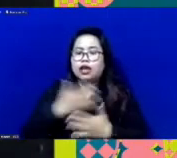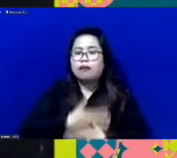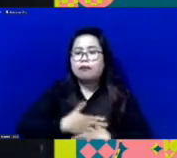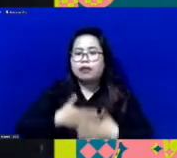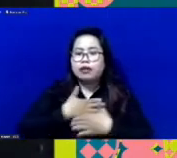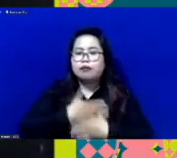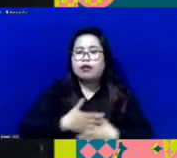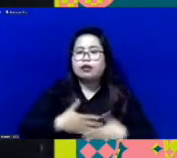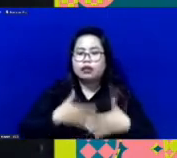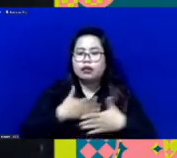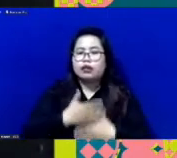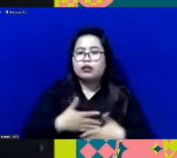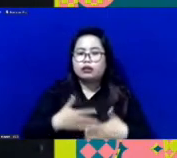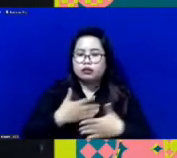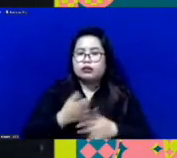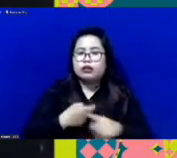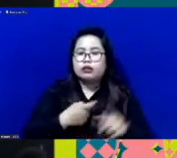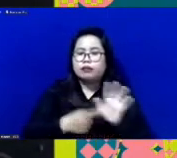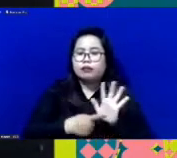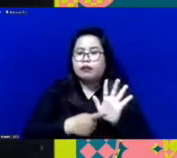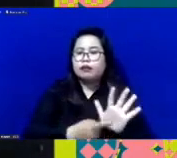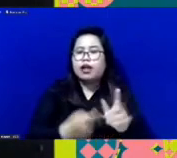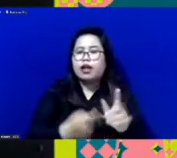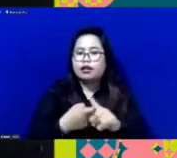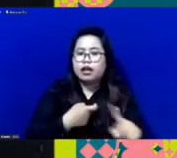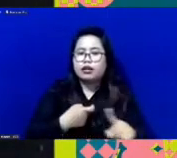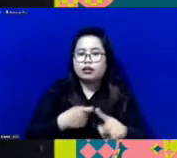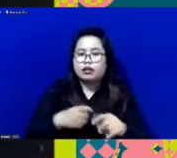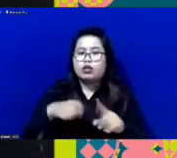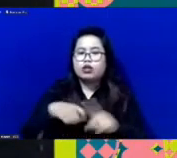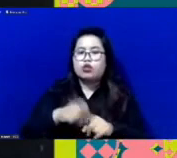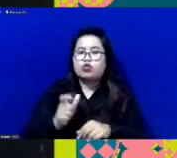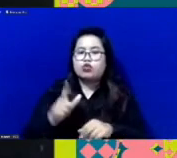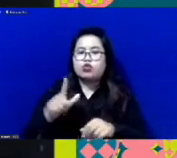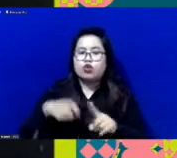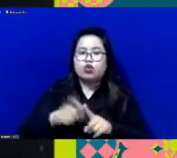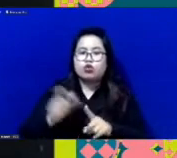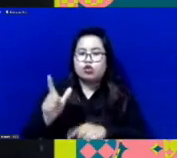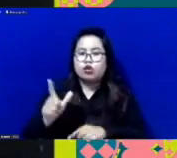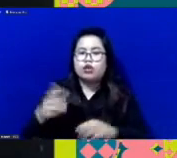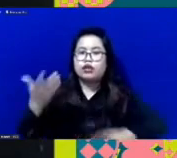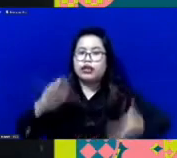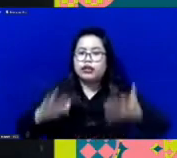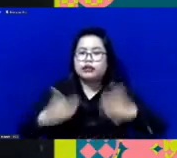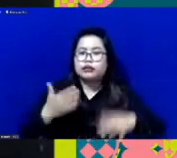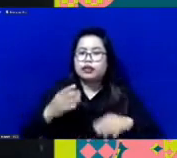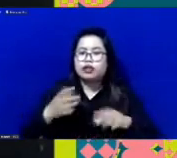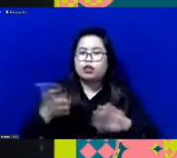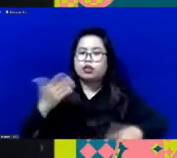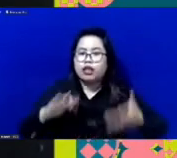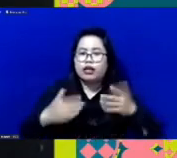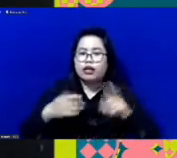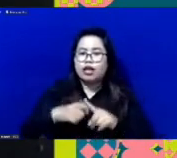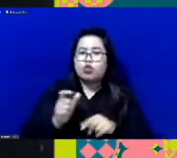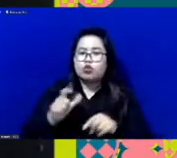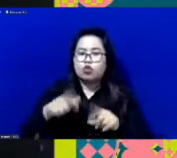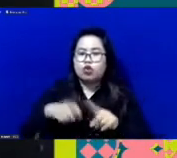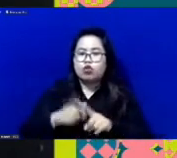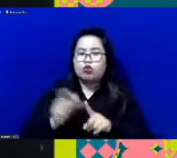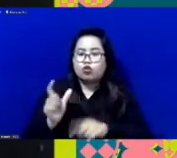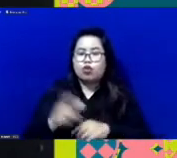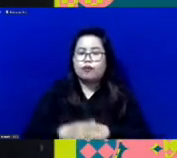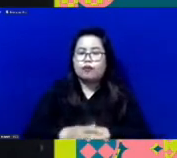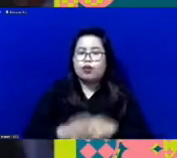of Cool Cool Dance. And also, not yet, For those of you who wants to